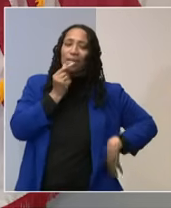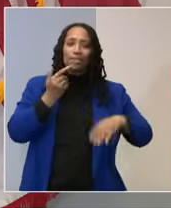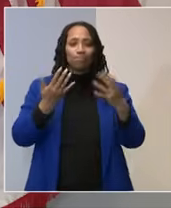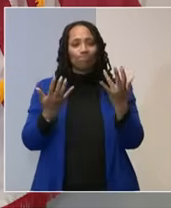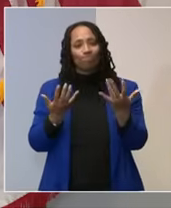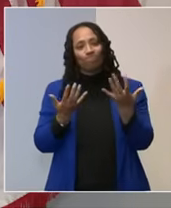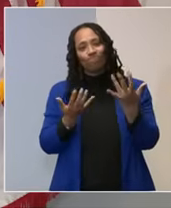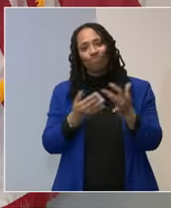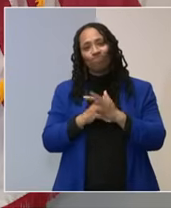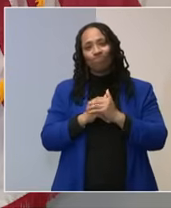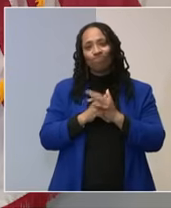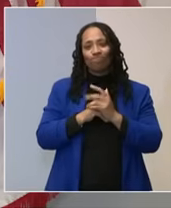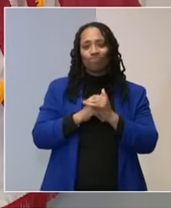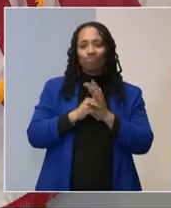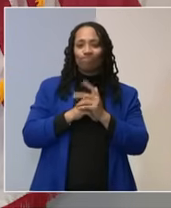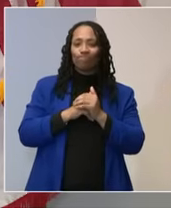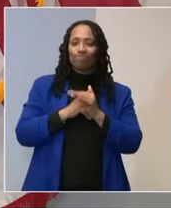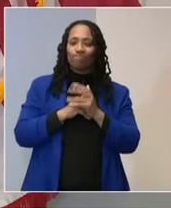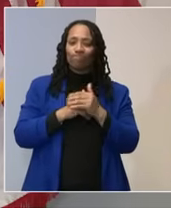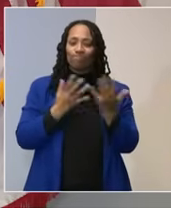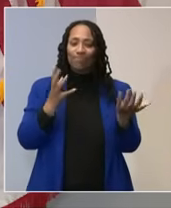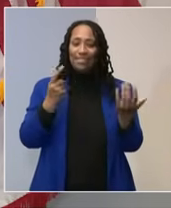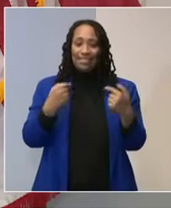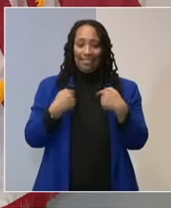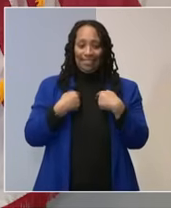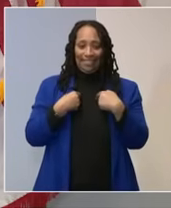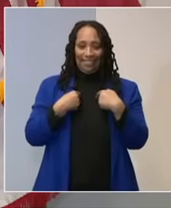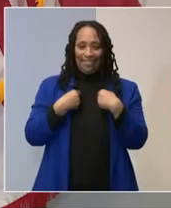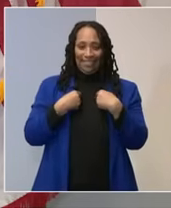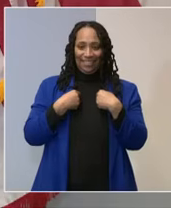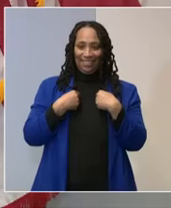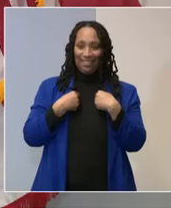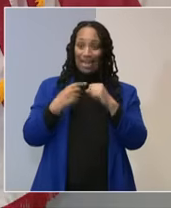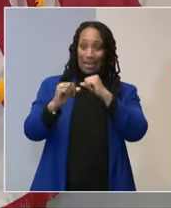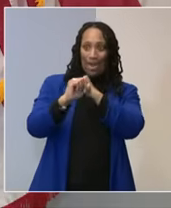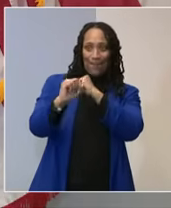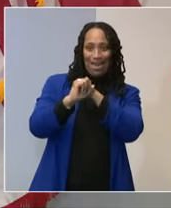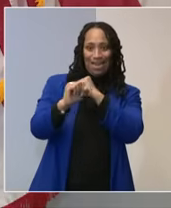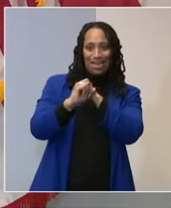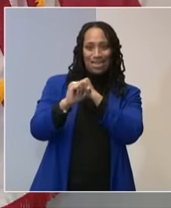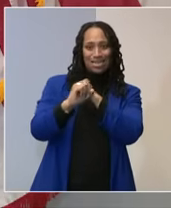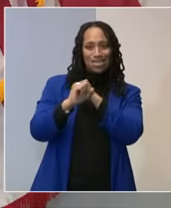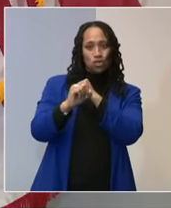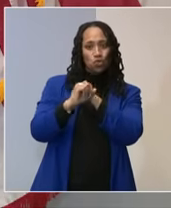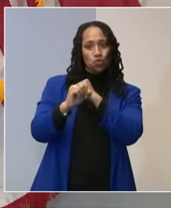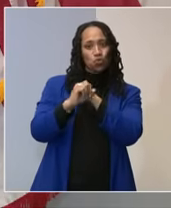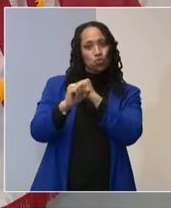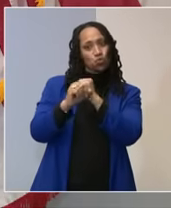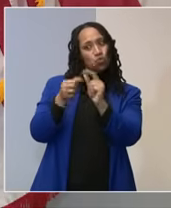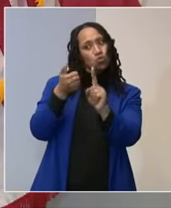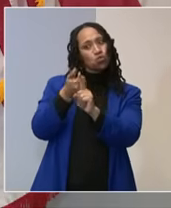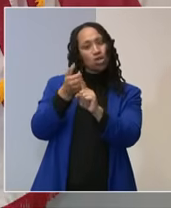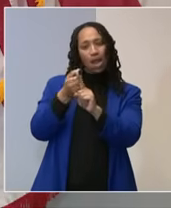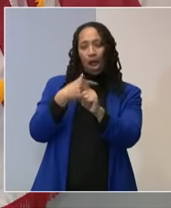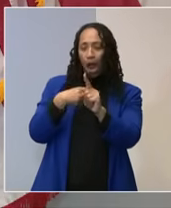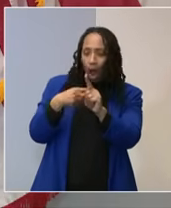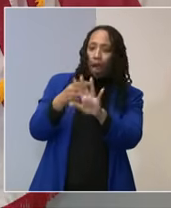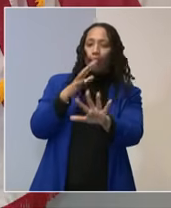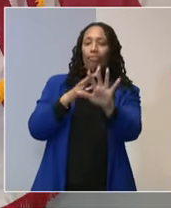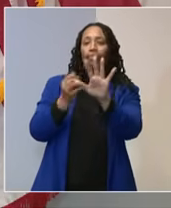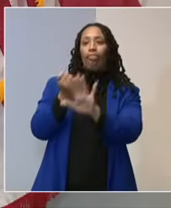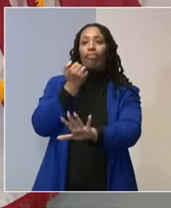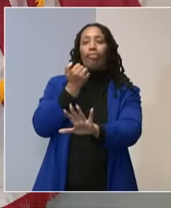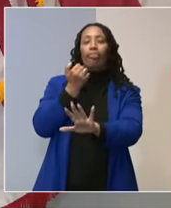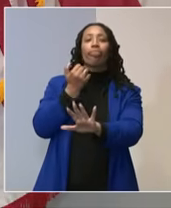I mean, I think kind of the campaign nitty-gritty has changed from, I don't know, there have probably been